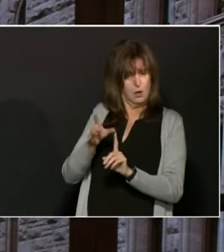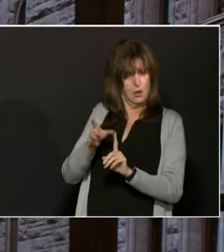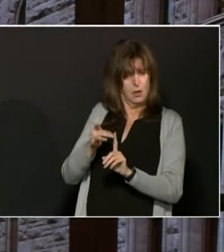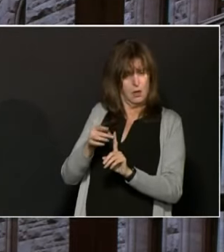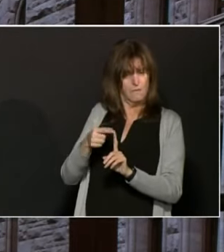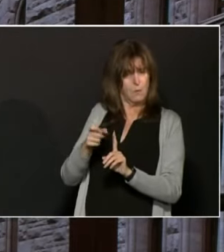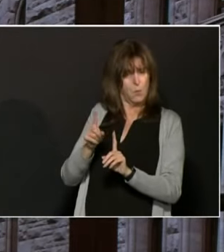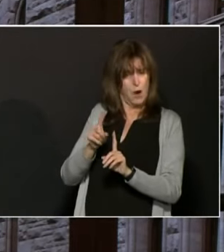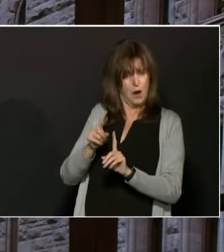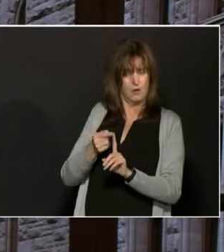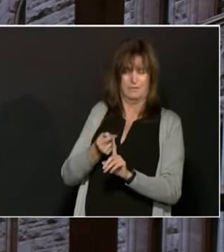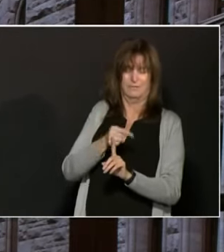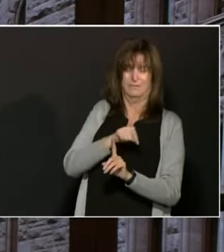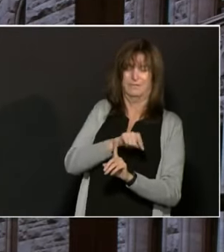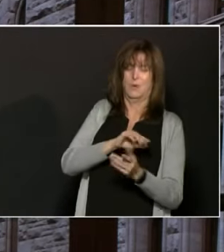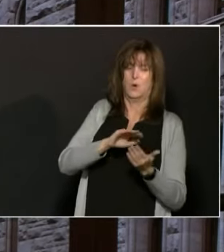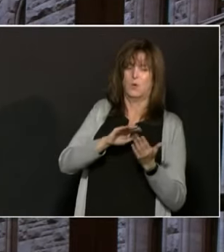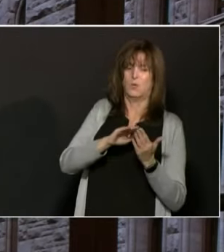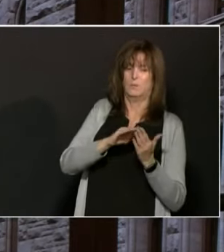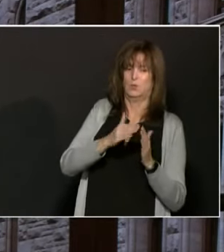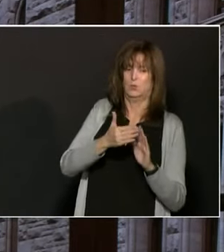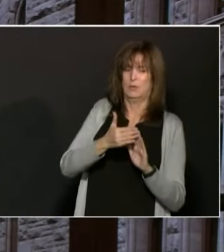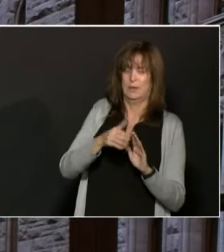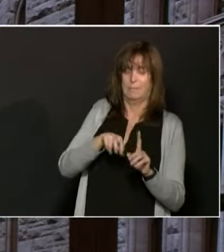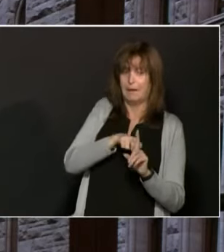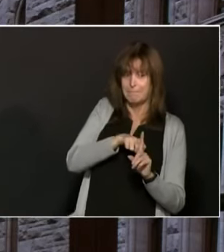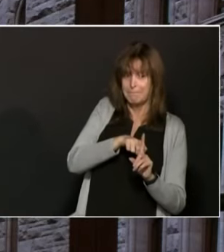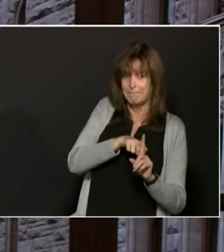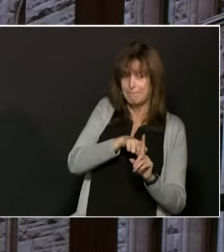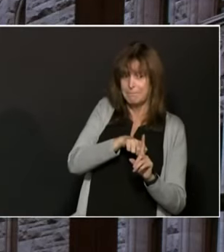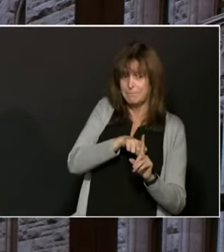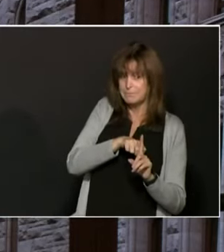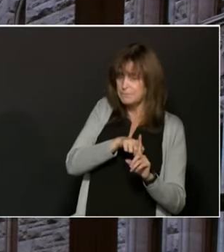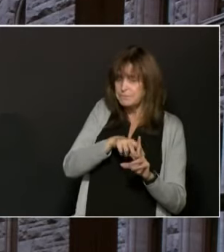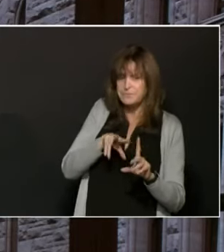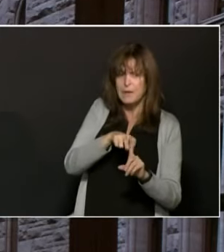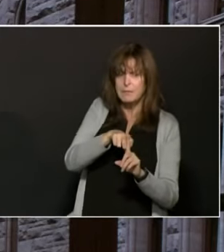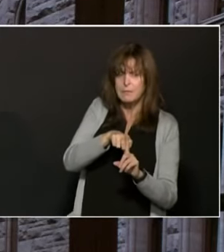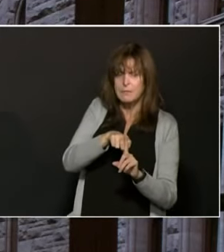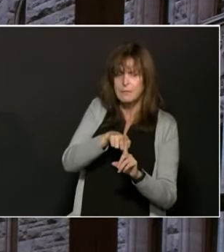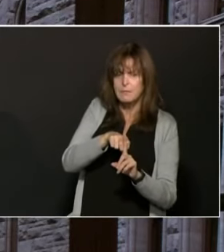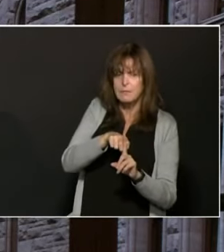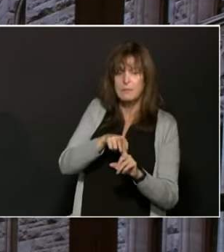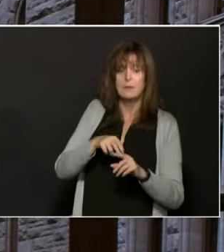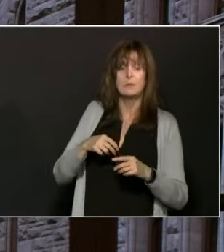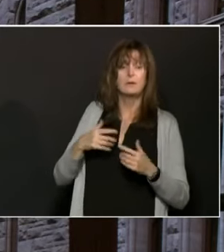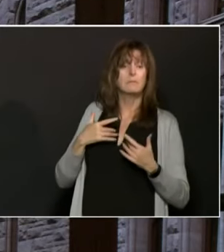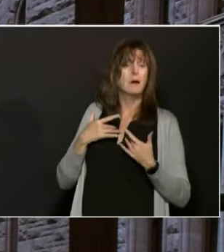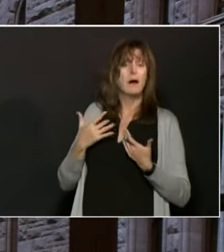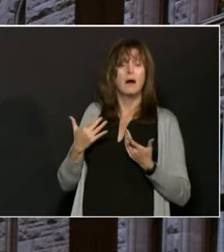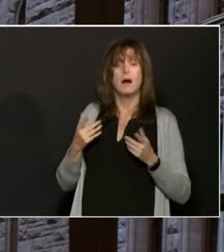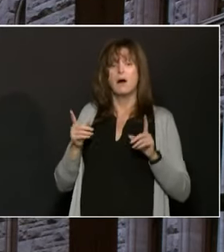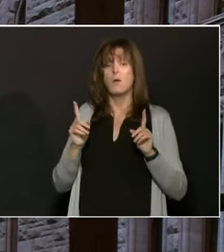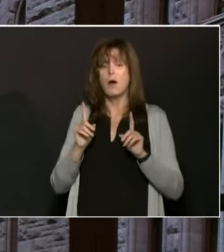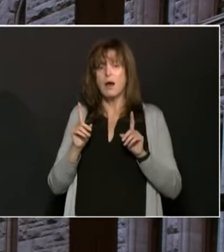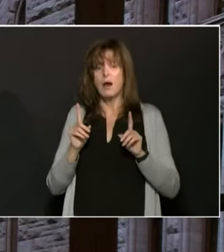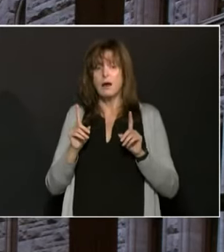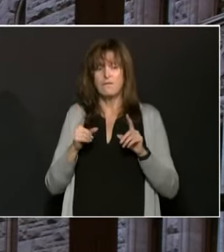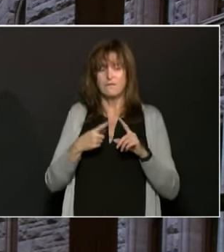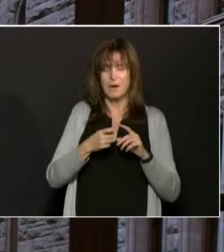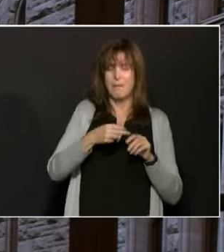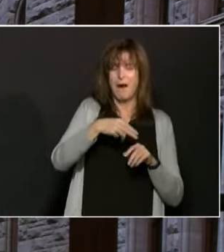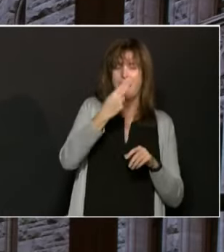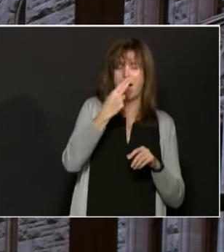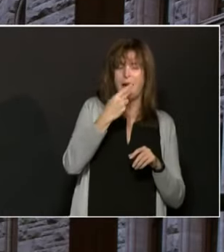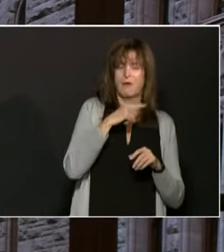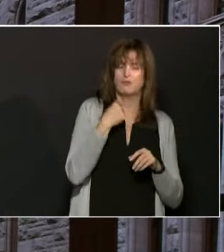may, and the classrooms, picking up more and more children from the high-risk zones, and some of the faculty and administration coming in and